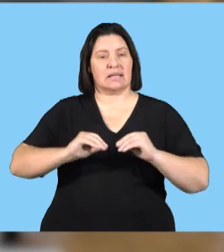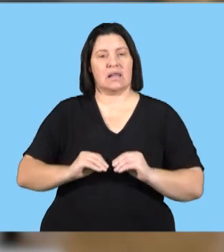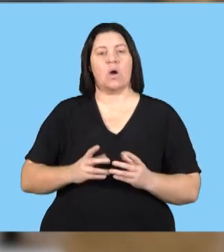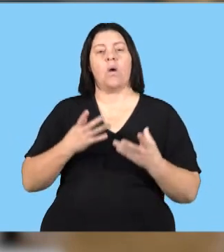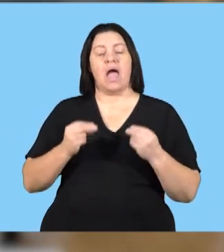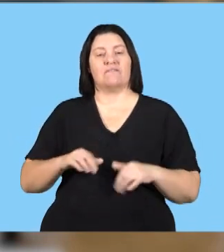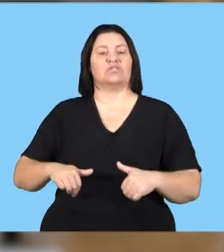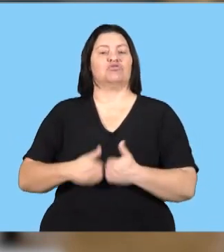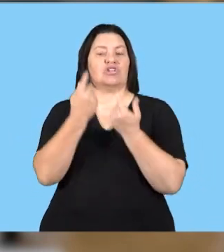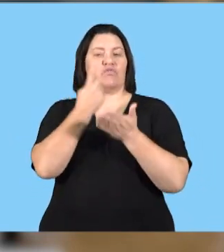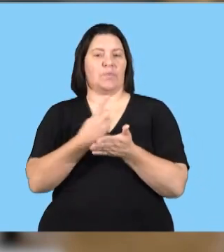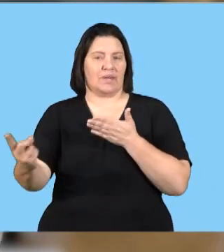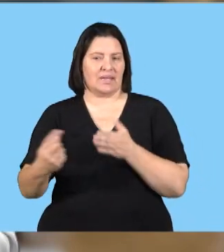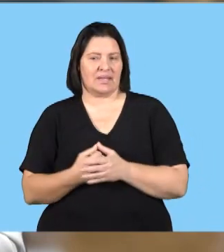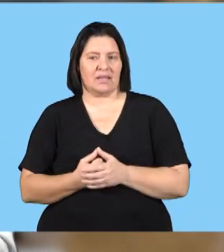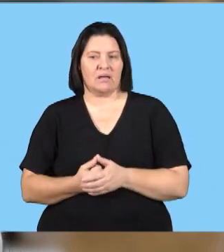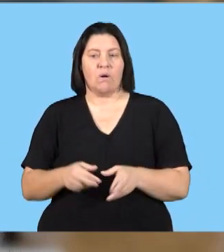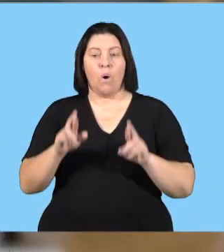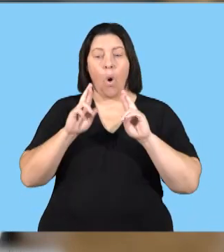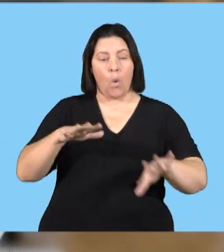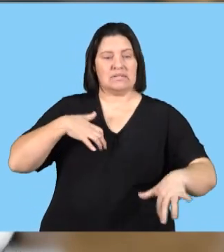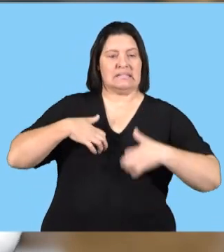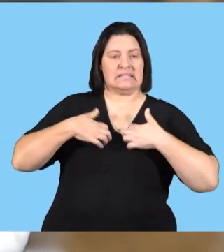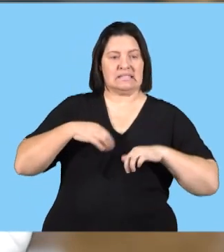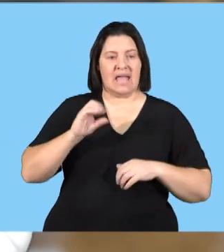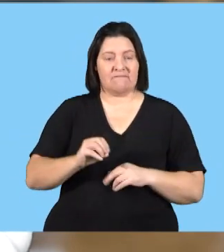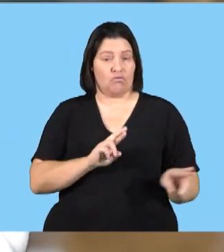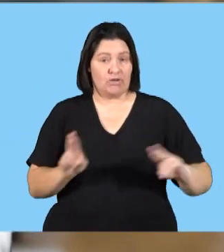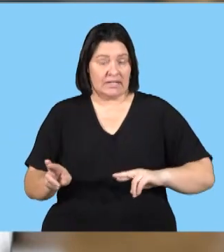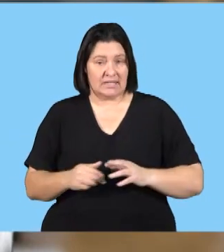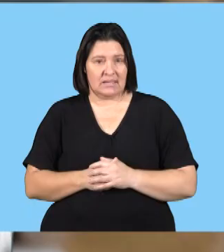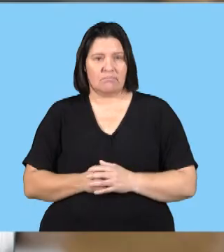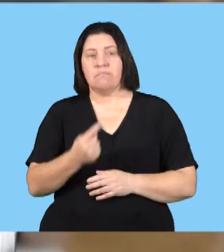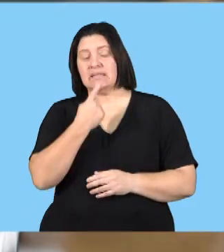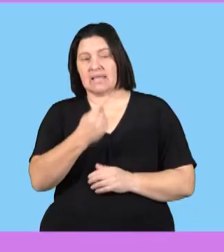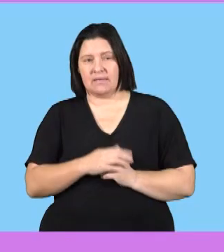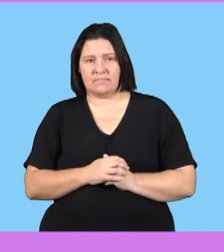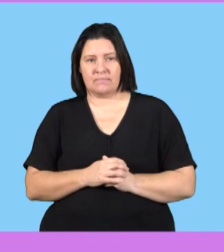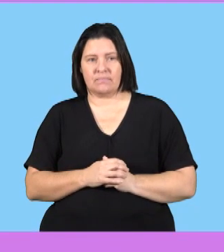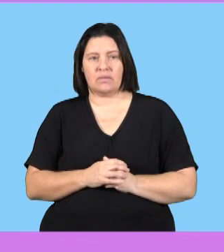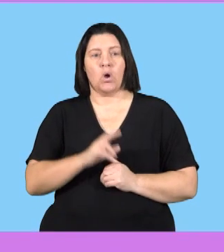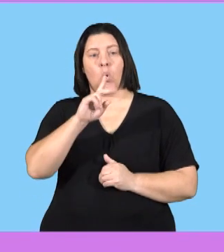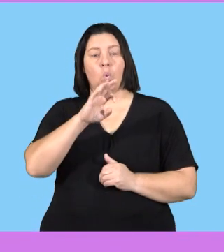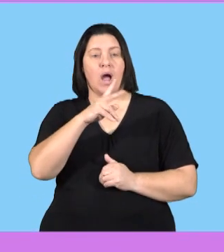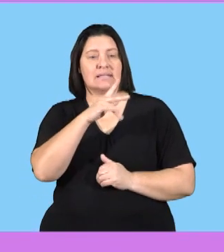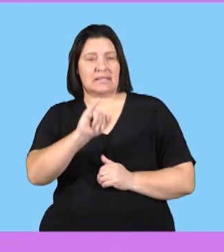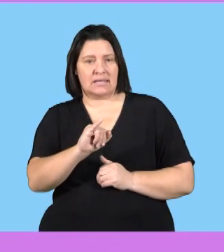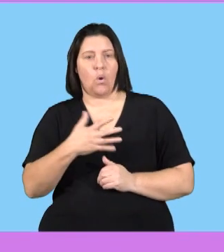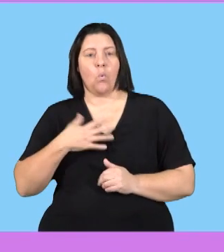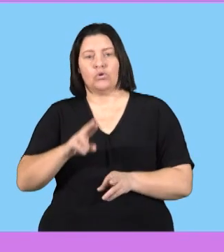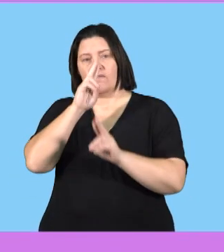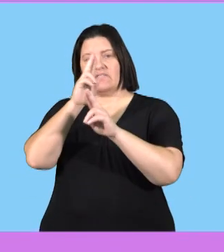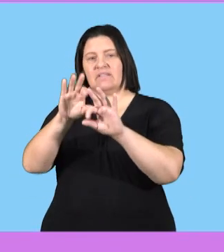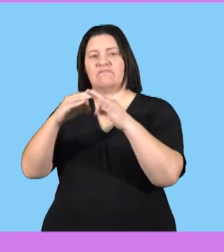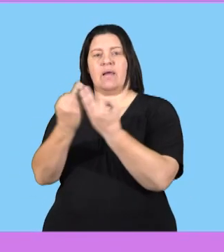off this lesson, I want to leave you with some challenge for the week. I hope you are excited and I hope you are ready. I'm saying here, Ulwazi would